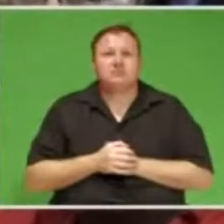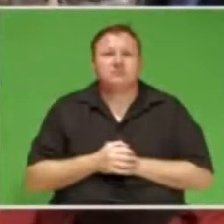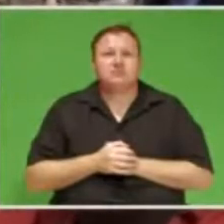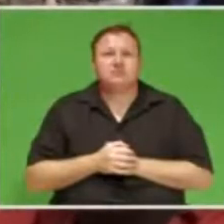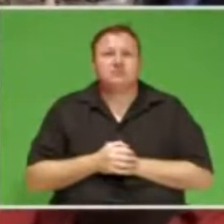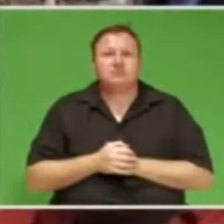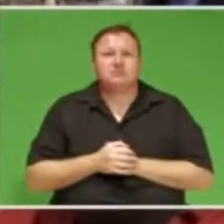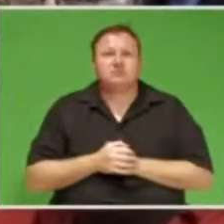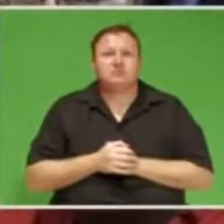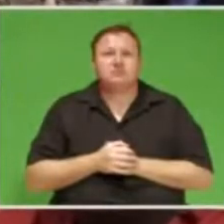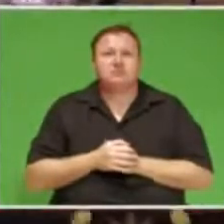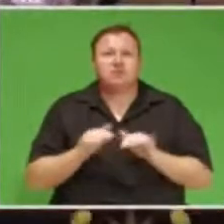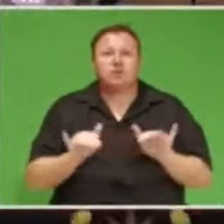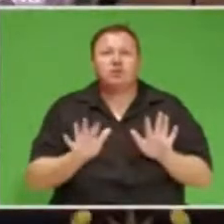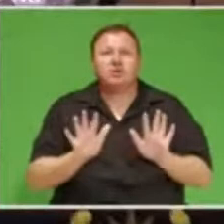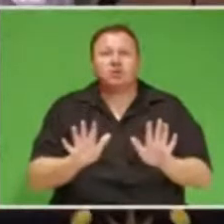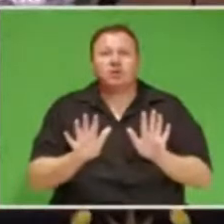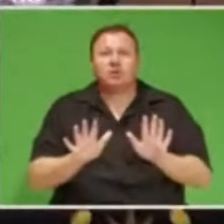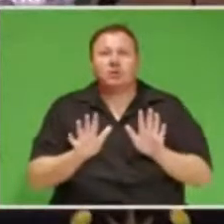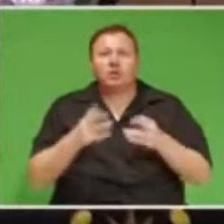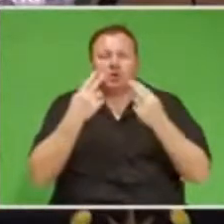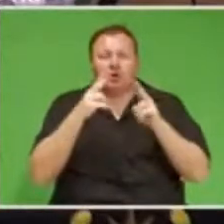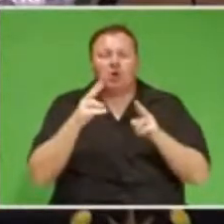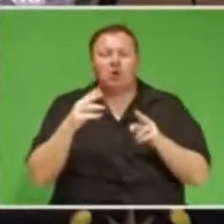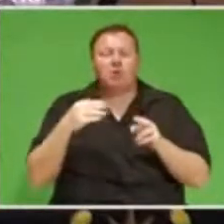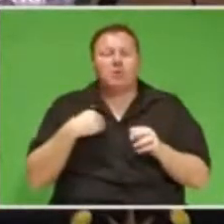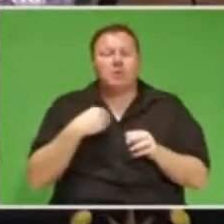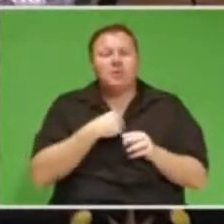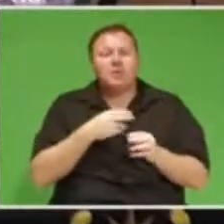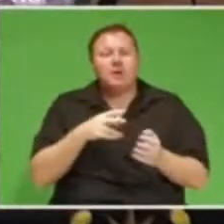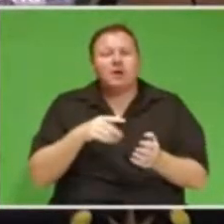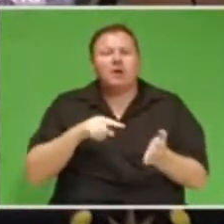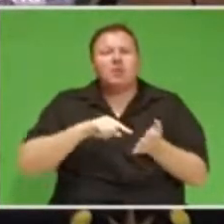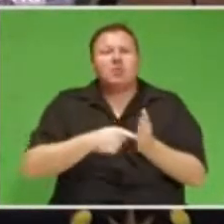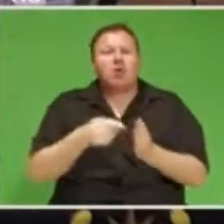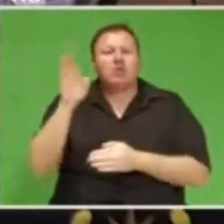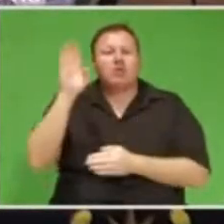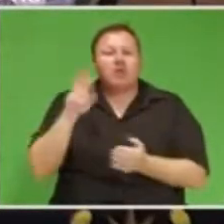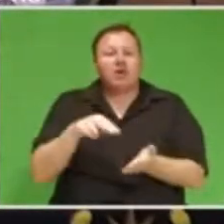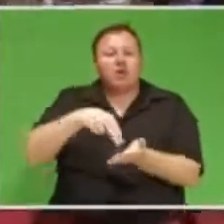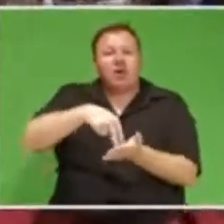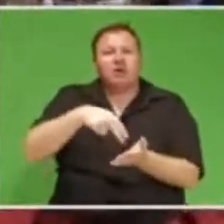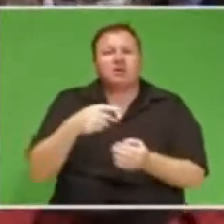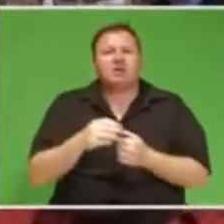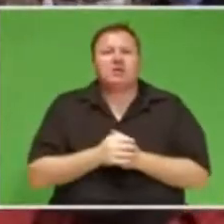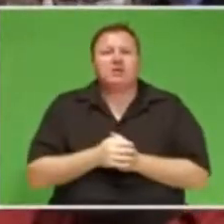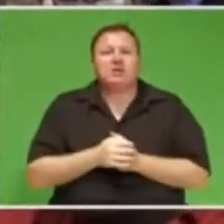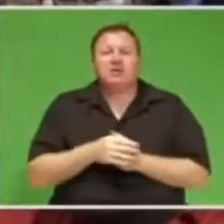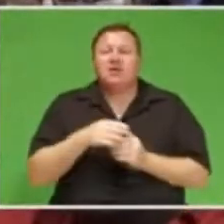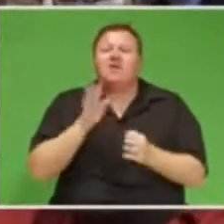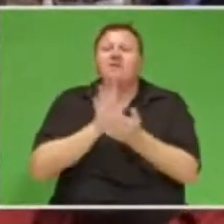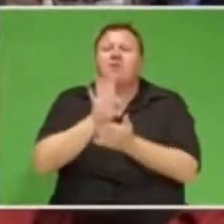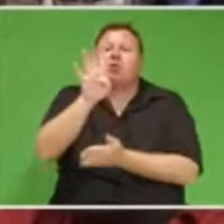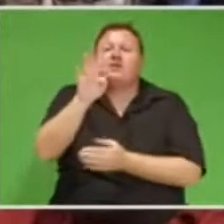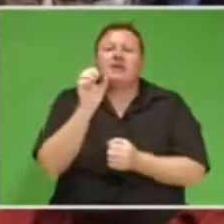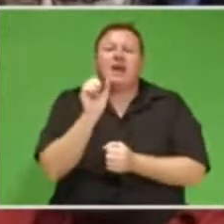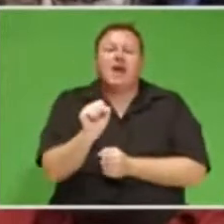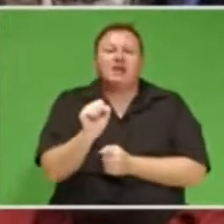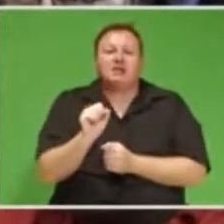honorable member, wait. On what point are you rising? On a point of order 14S.